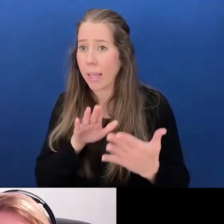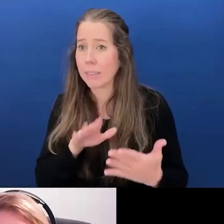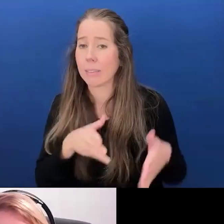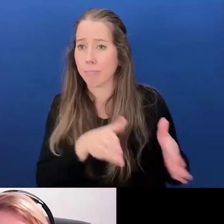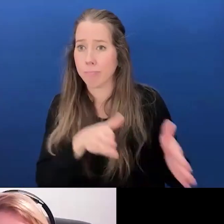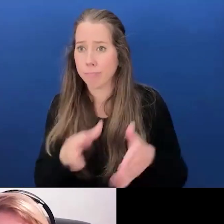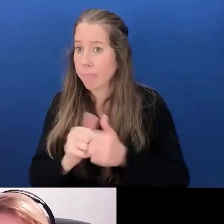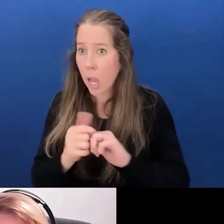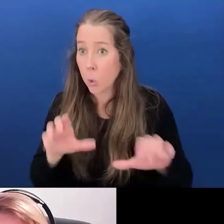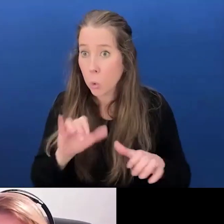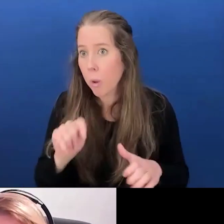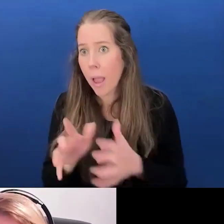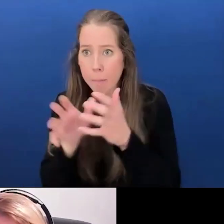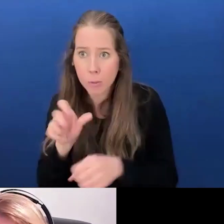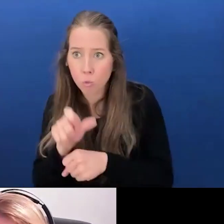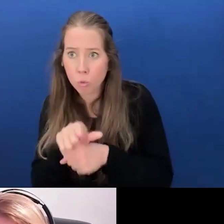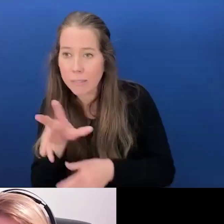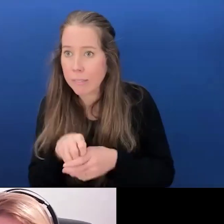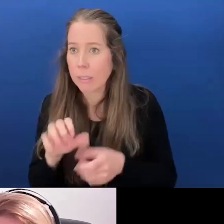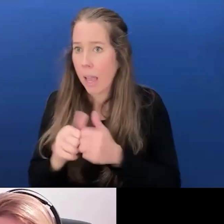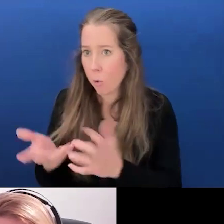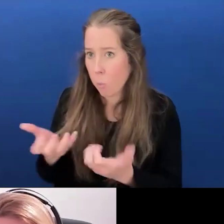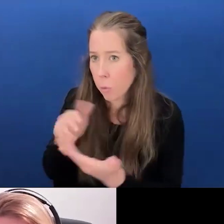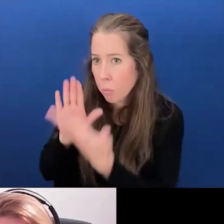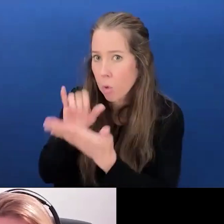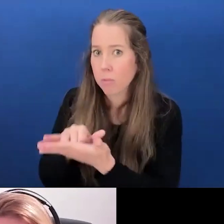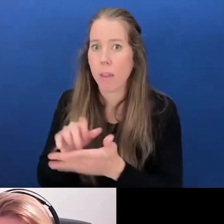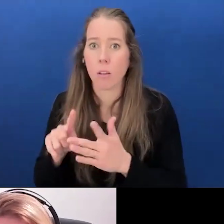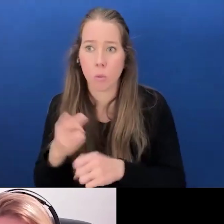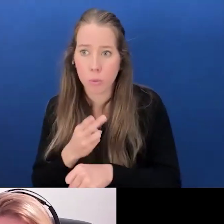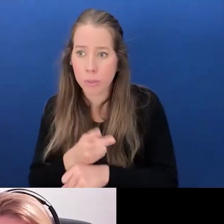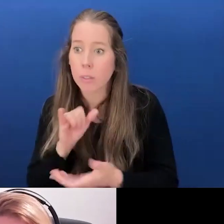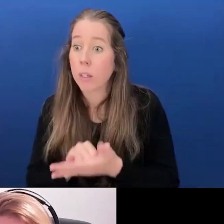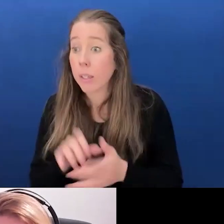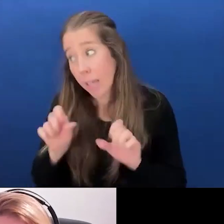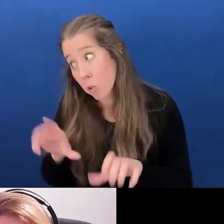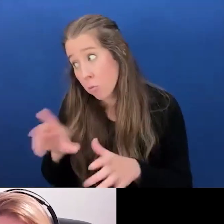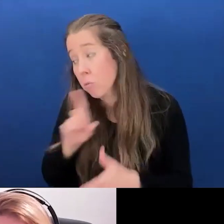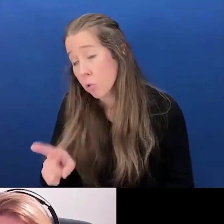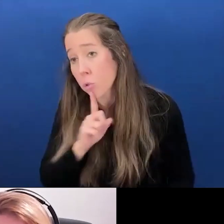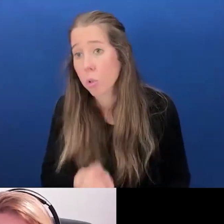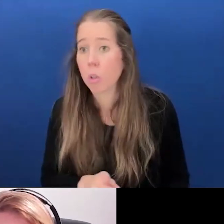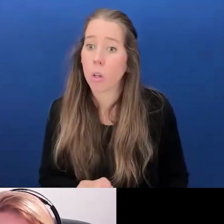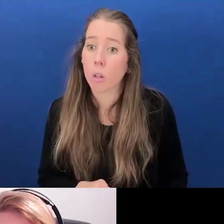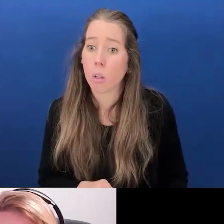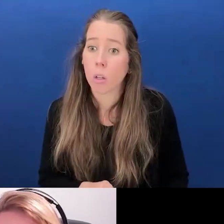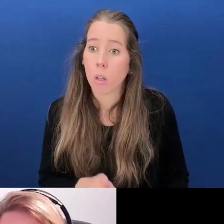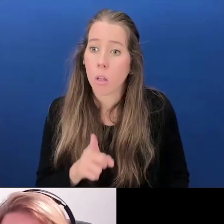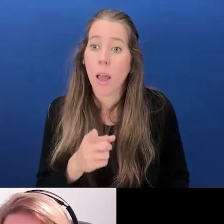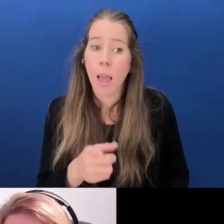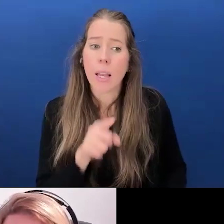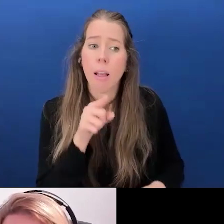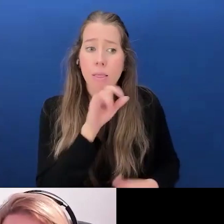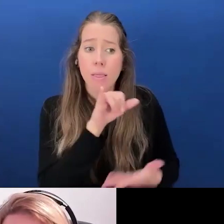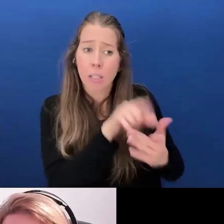how you do it and how much work is it and how you want to approach it and deploy it. So yes, can you do it? Sure. Ask us for that